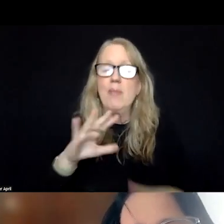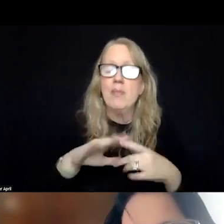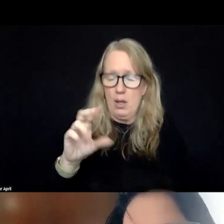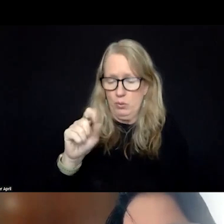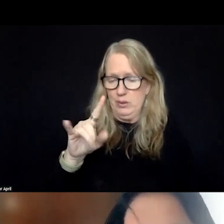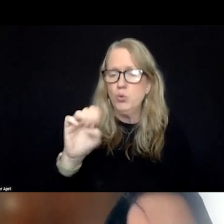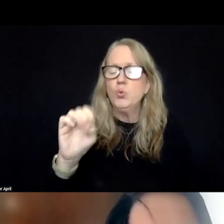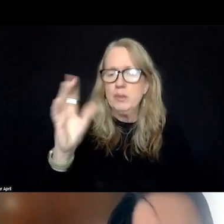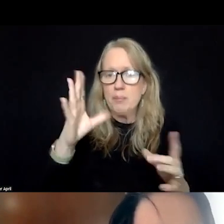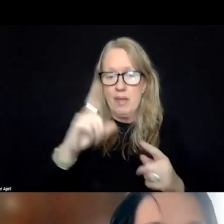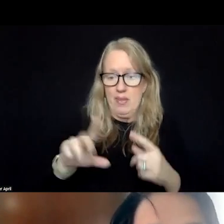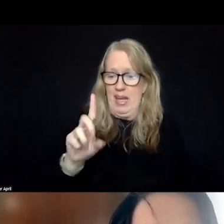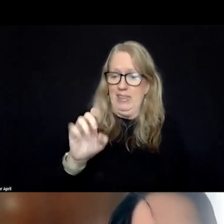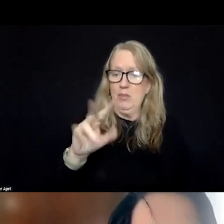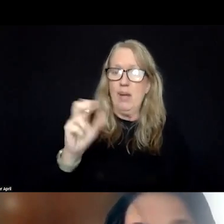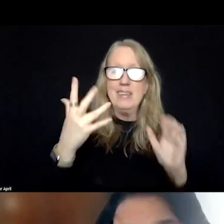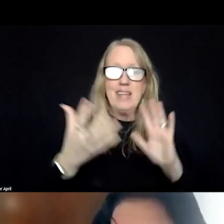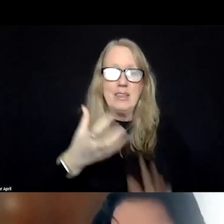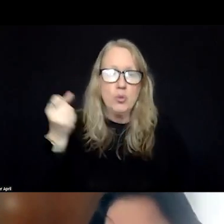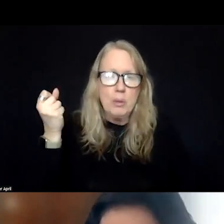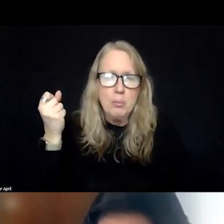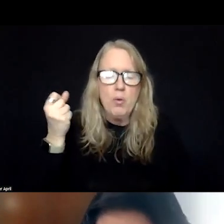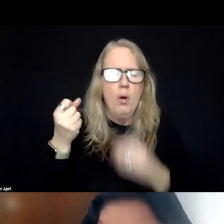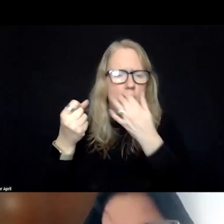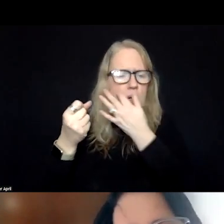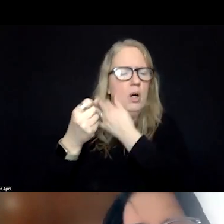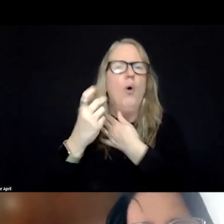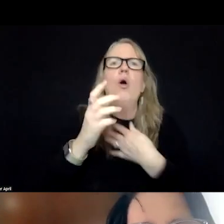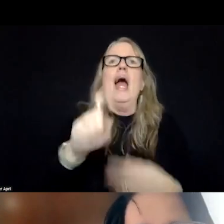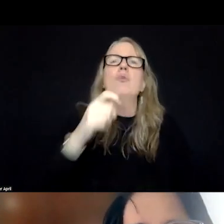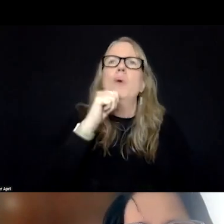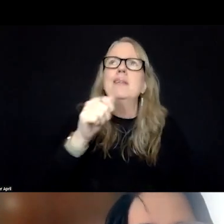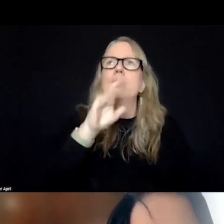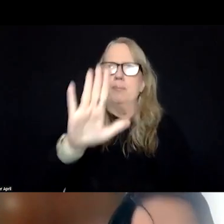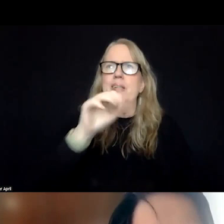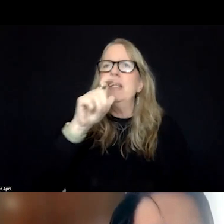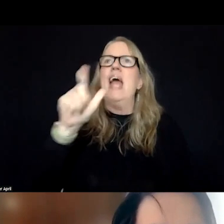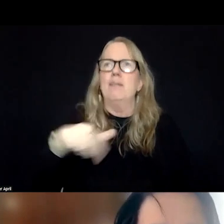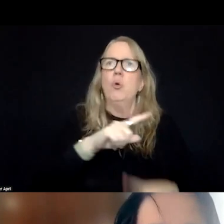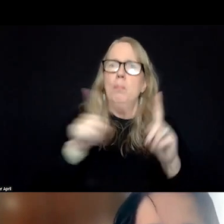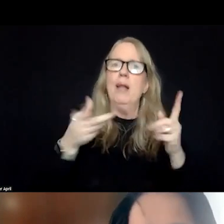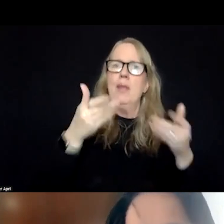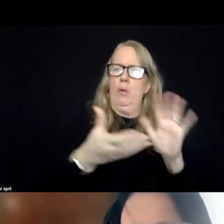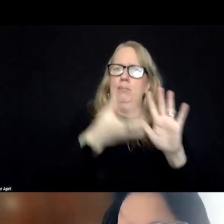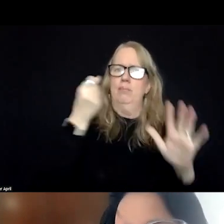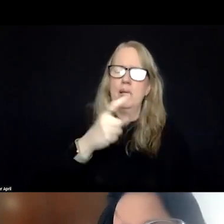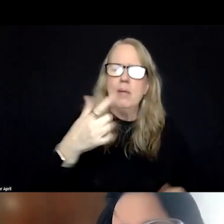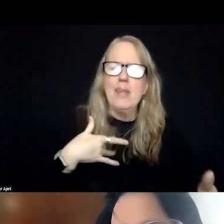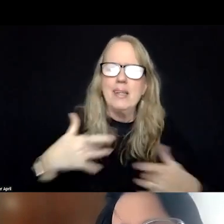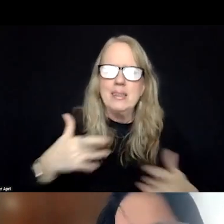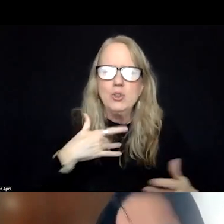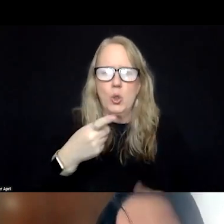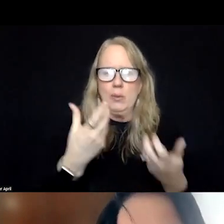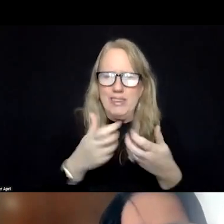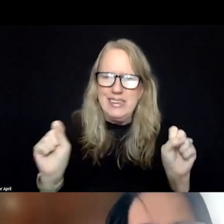crisis, and the device had to be removed, or was removed, didn't have to be removed, let me restate that, was removed due to concerns that it was a